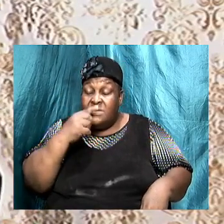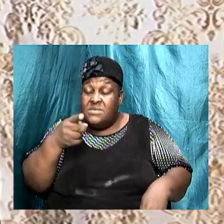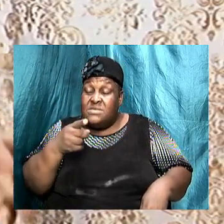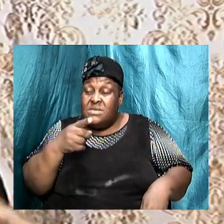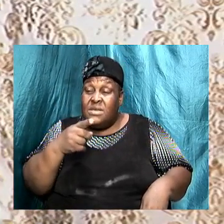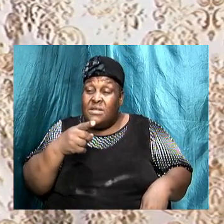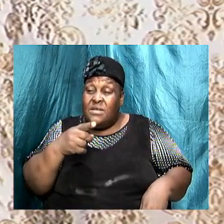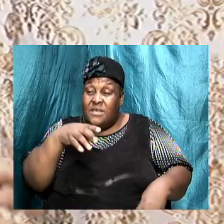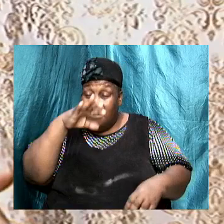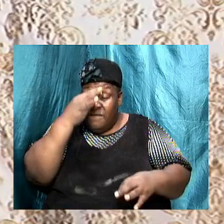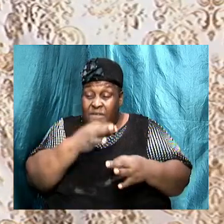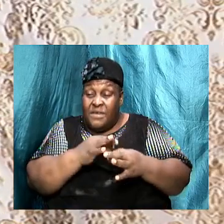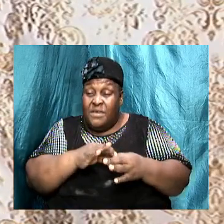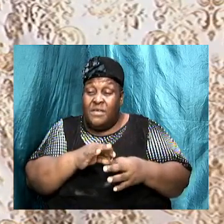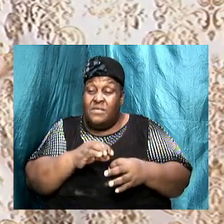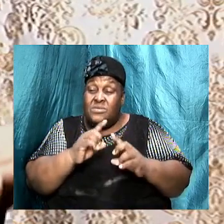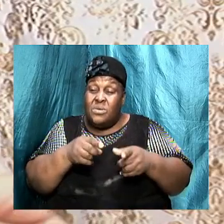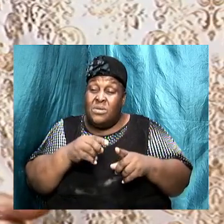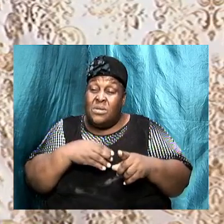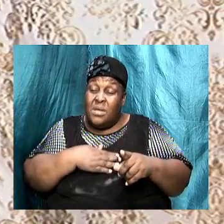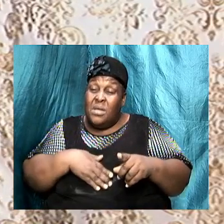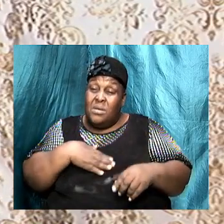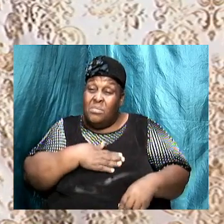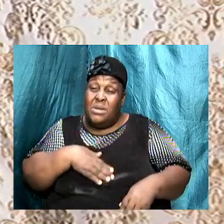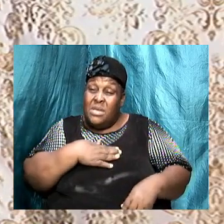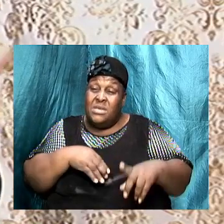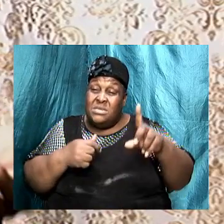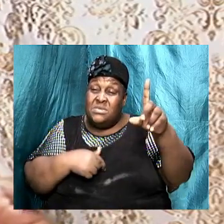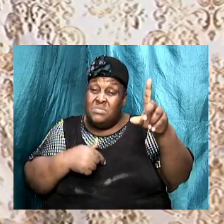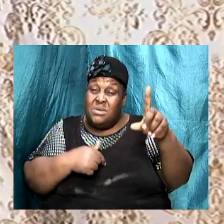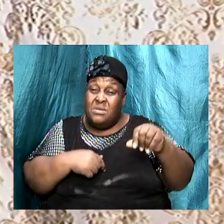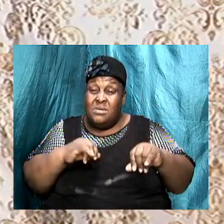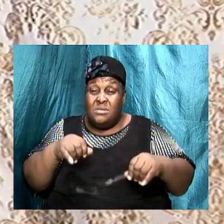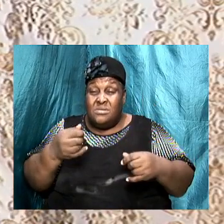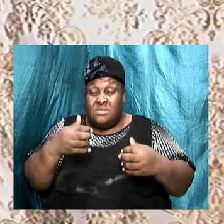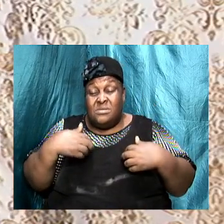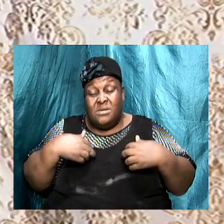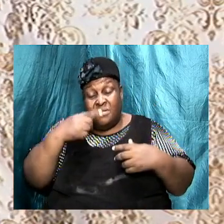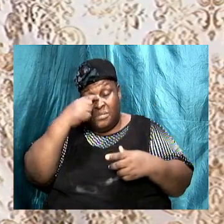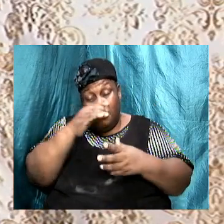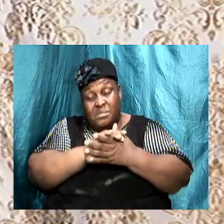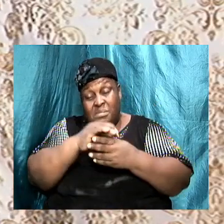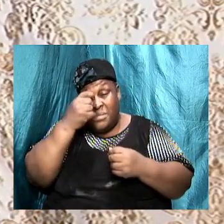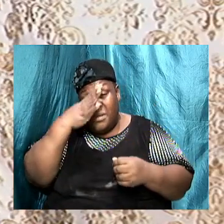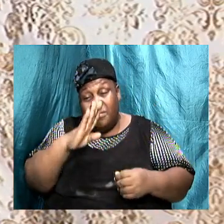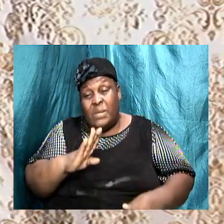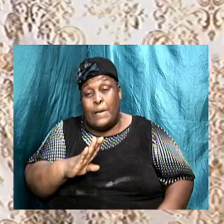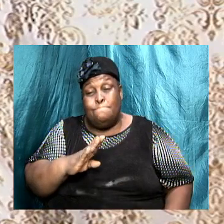faith is the currency that I am dealing with, then faith, we just have to just believe God.